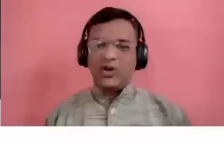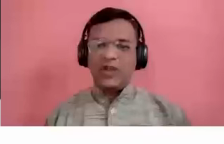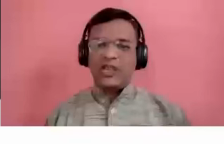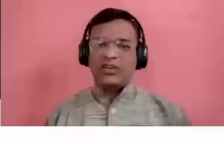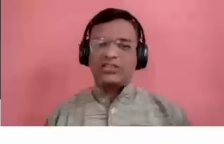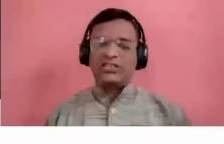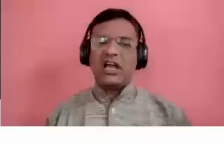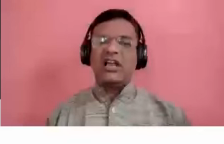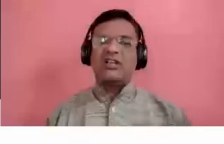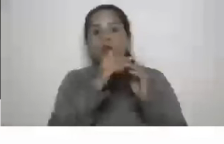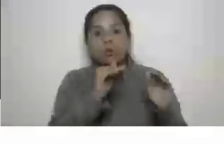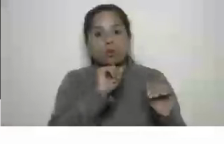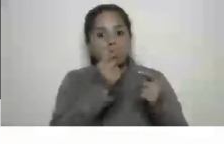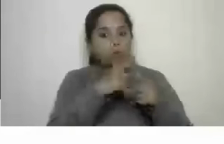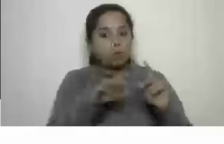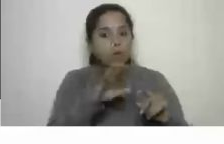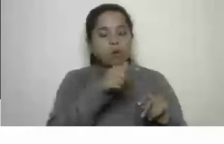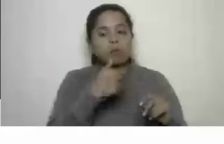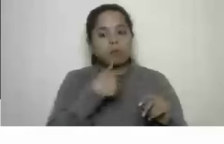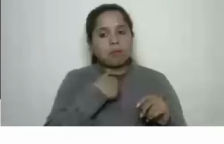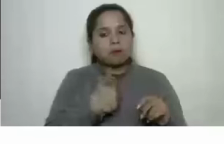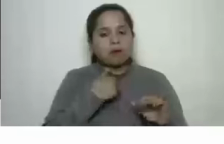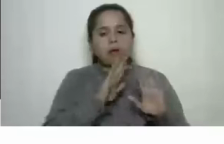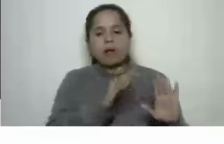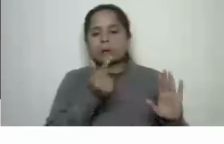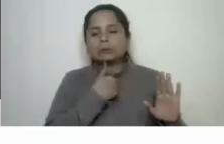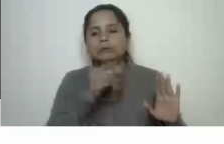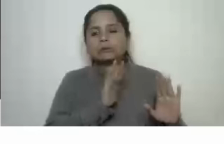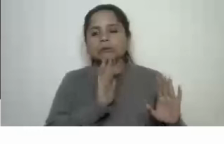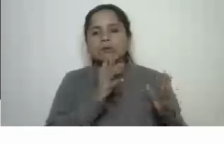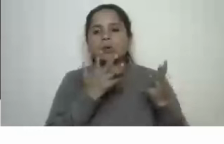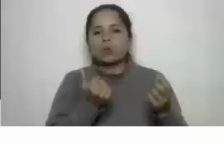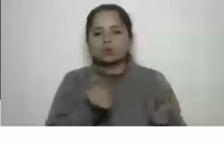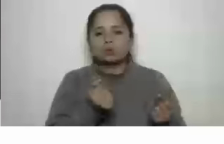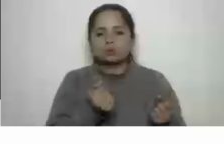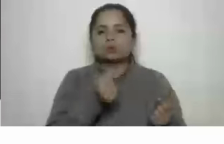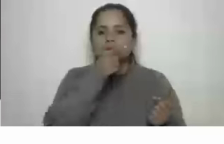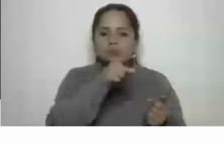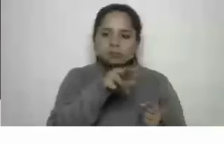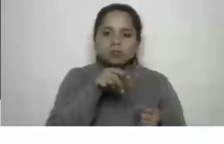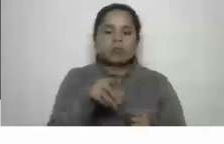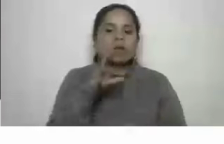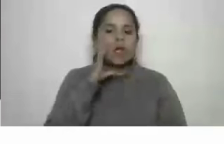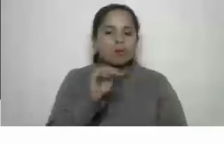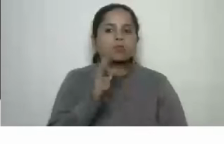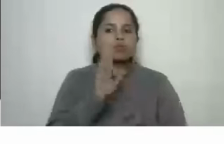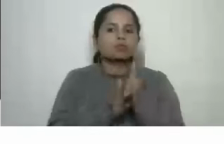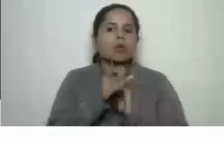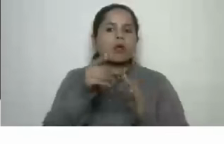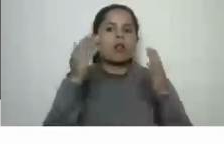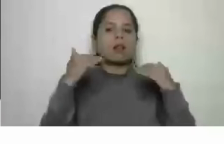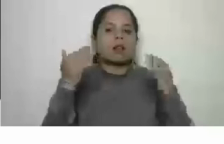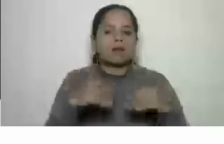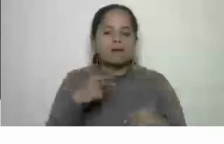that's my home language, I'll refrain myself from using that language. Therefore, it is really crucial to challenge that hierarchy.